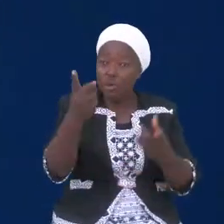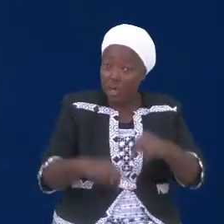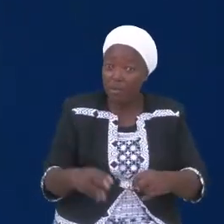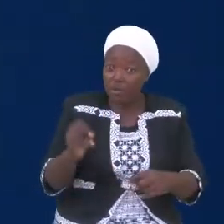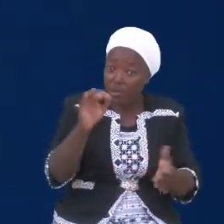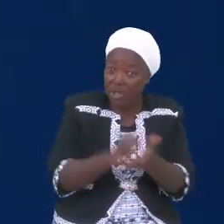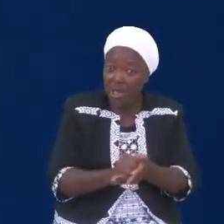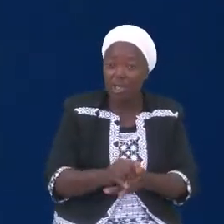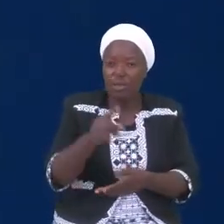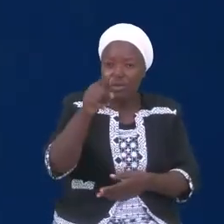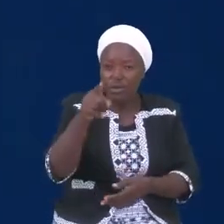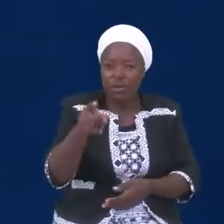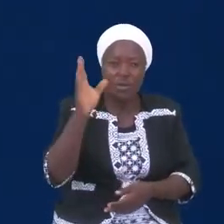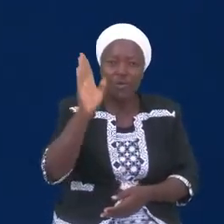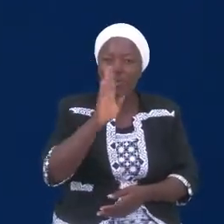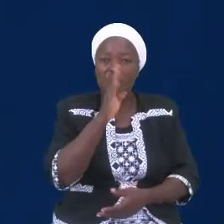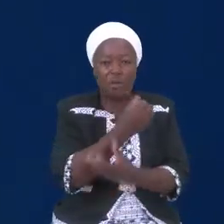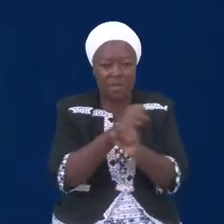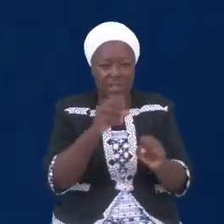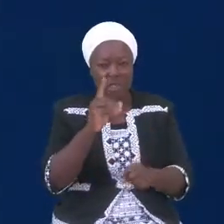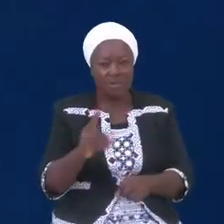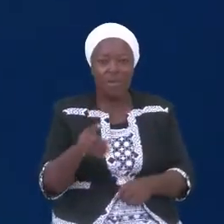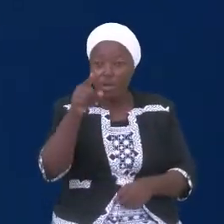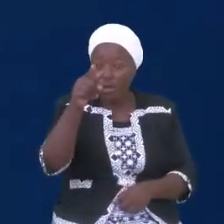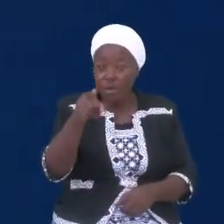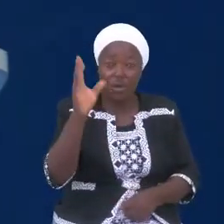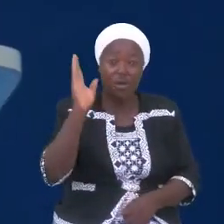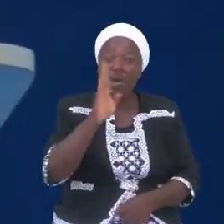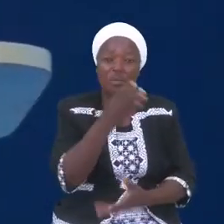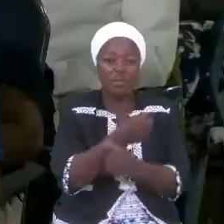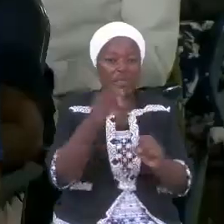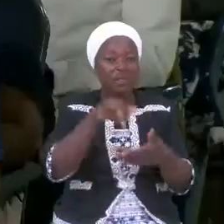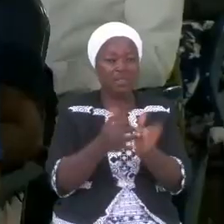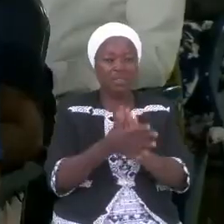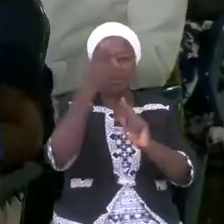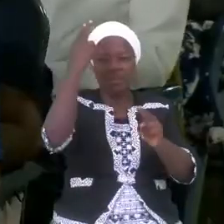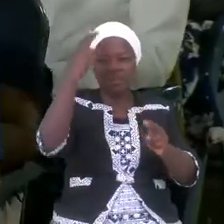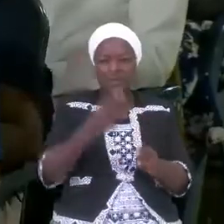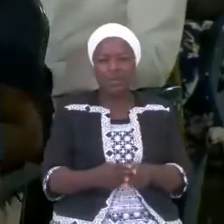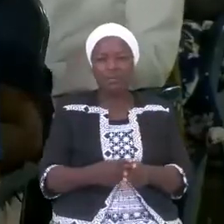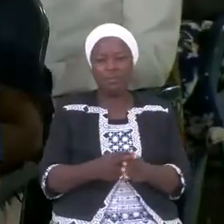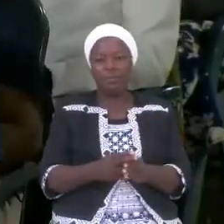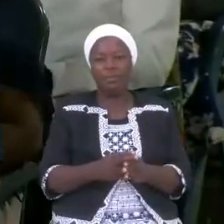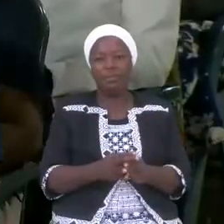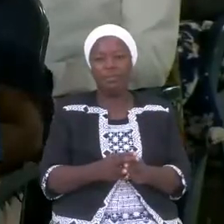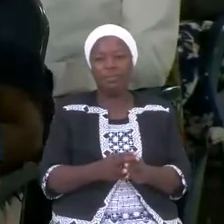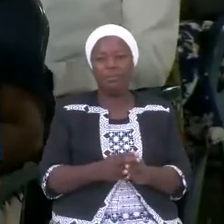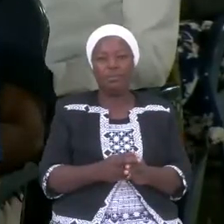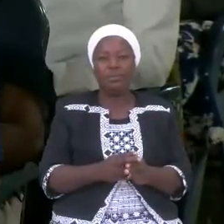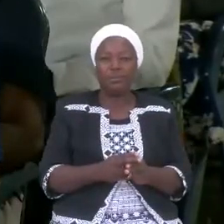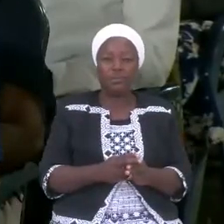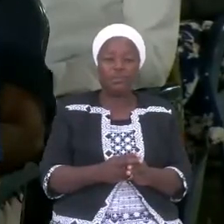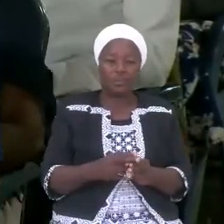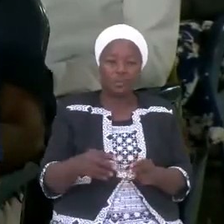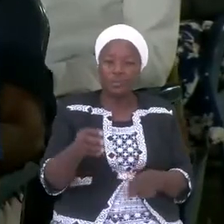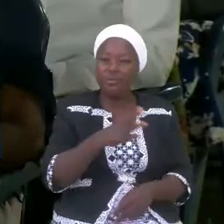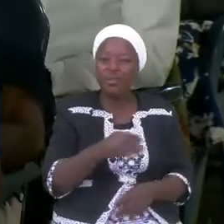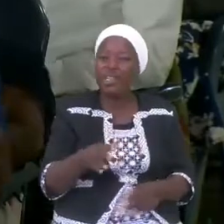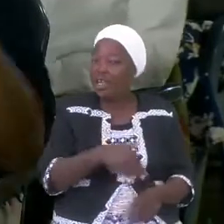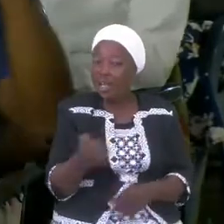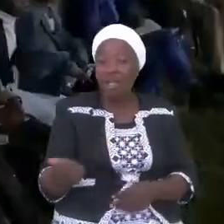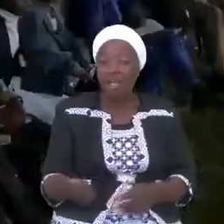that you will be saved. You'll be saved in Jesus' name. Any amen